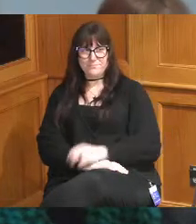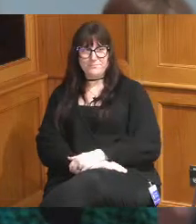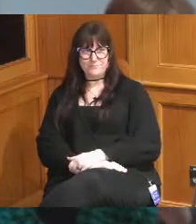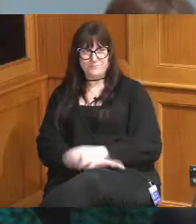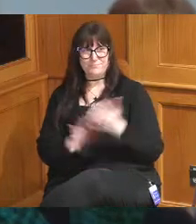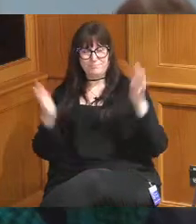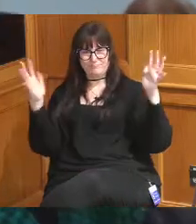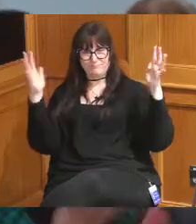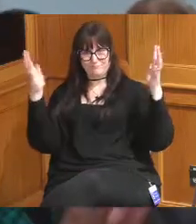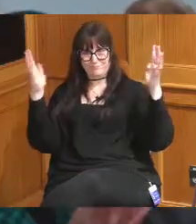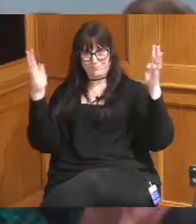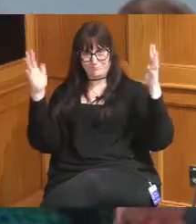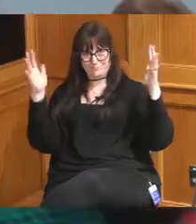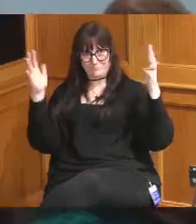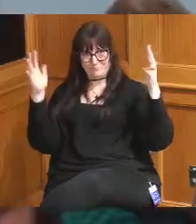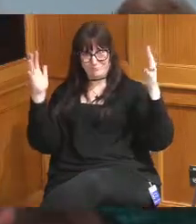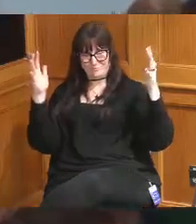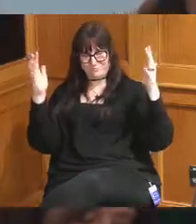County.